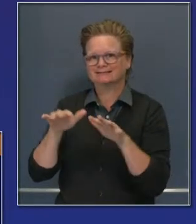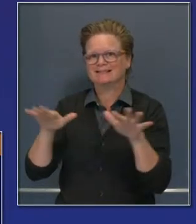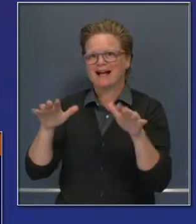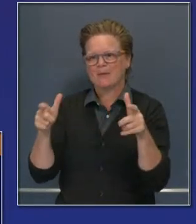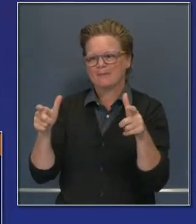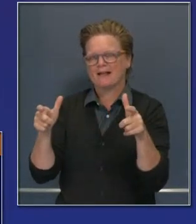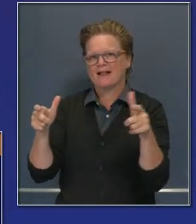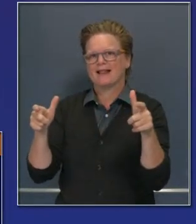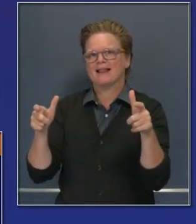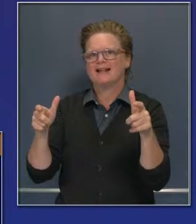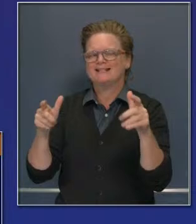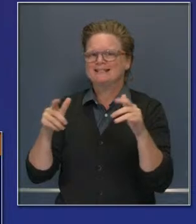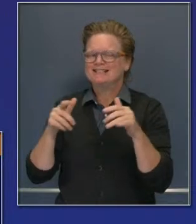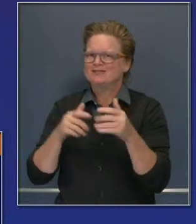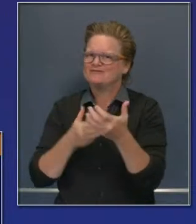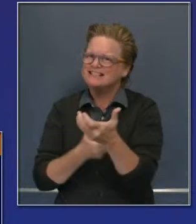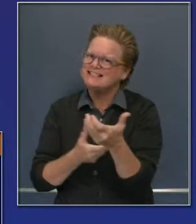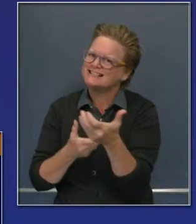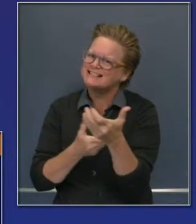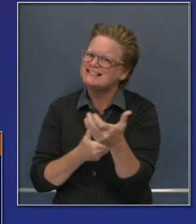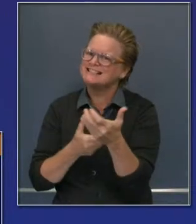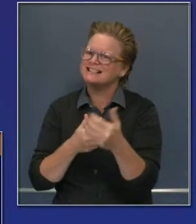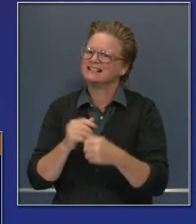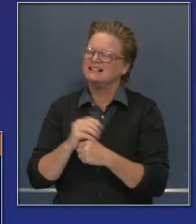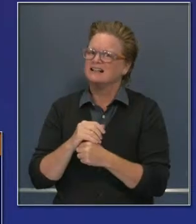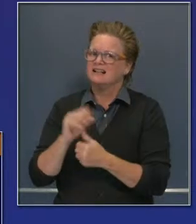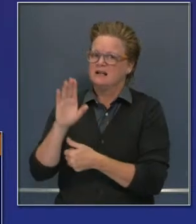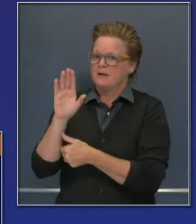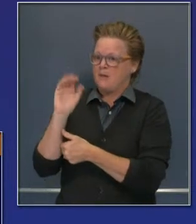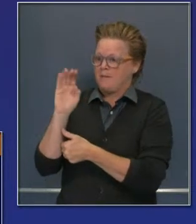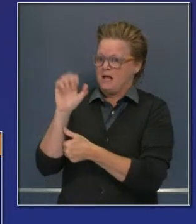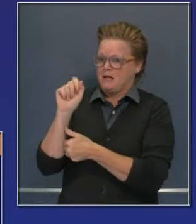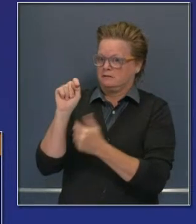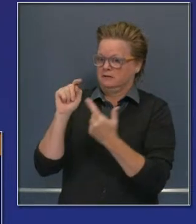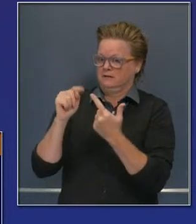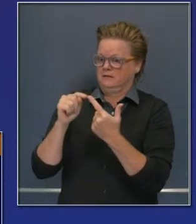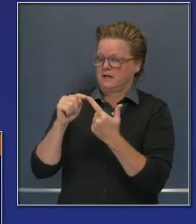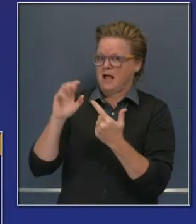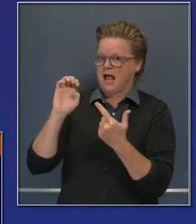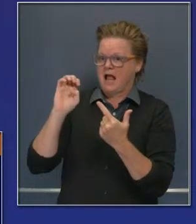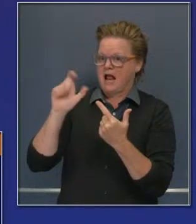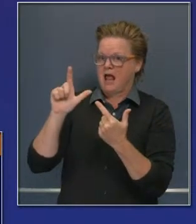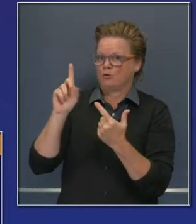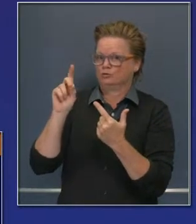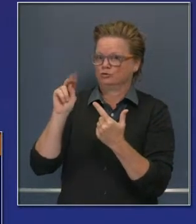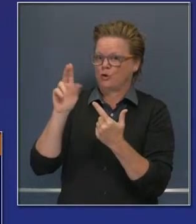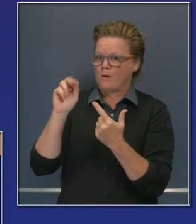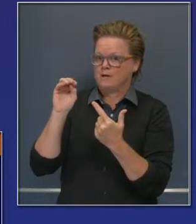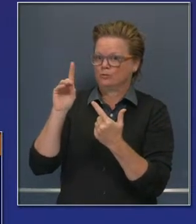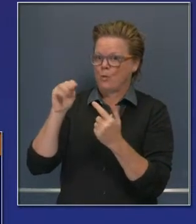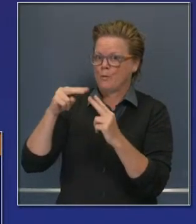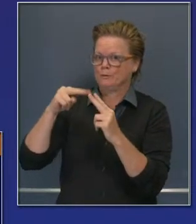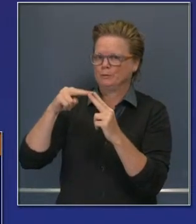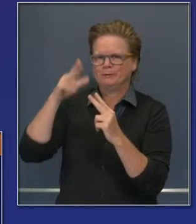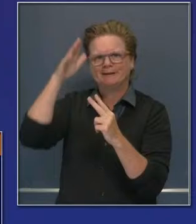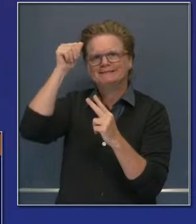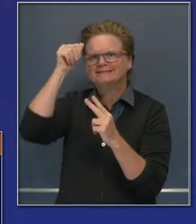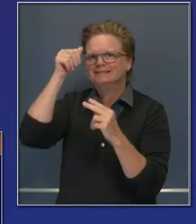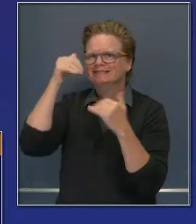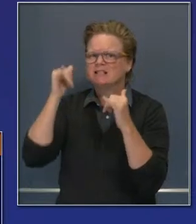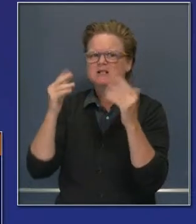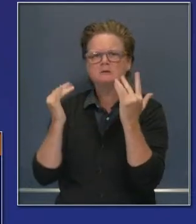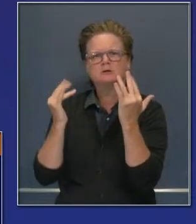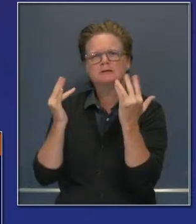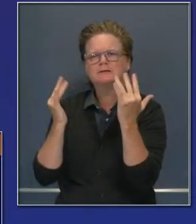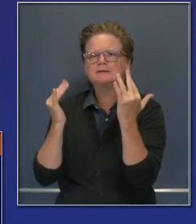the Bobcat and the El Dorado fire, obviously stubborn fires, impactful, and we continue to do